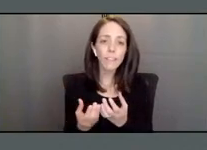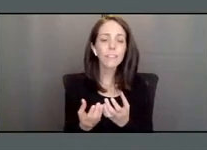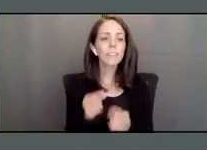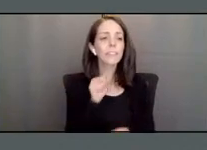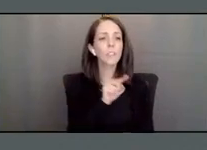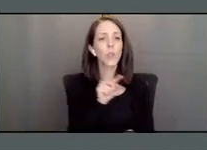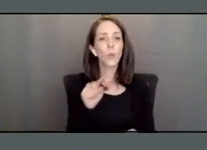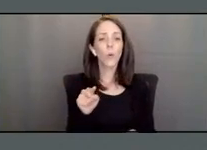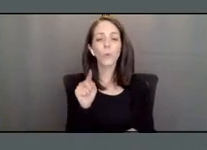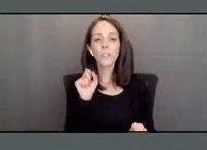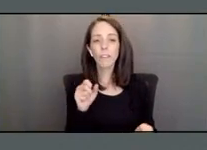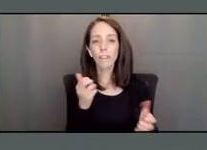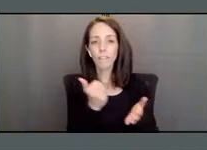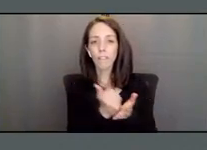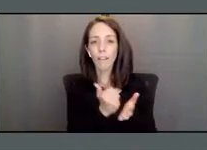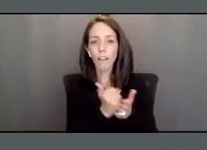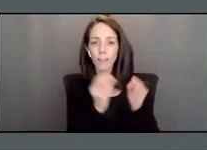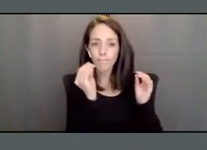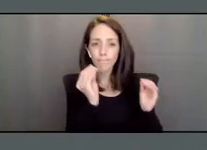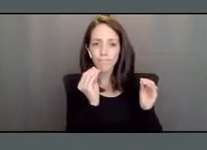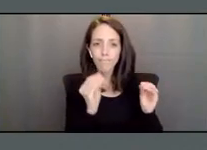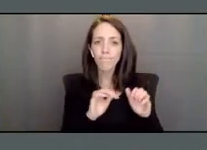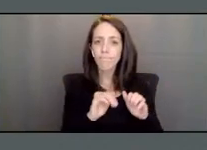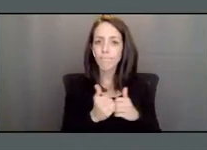educate on those intersectionalities.